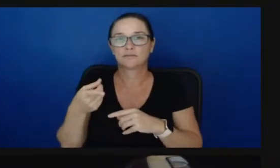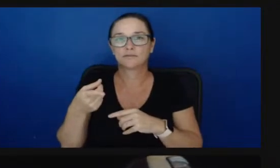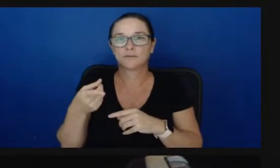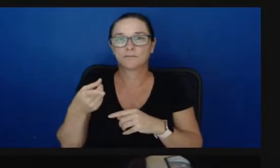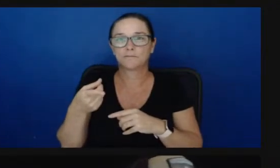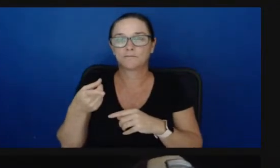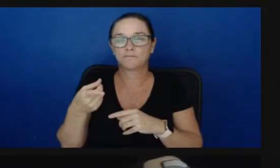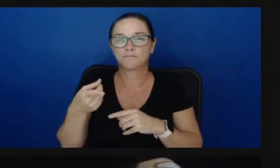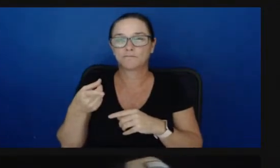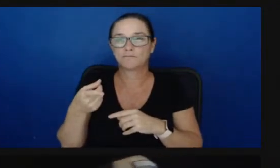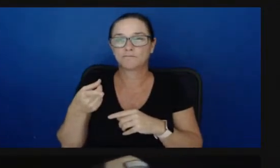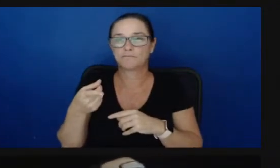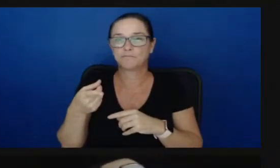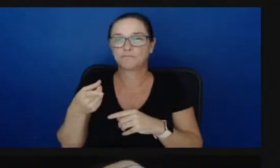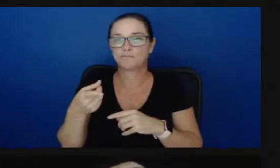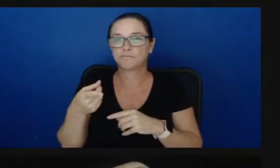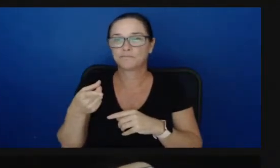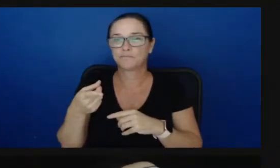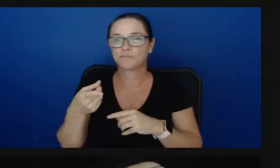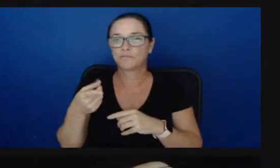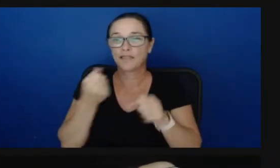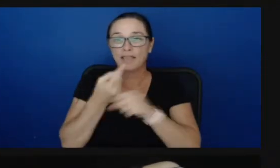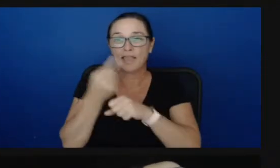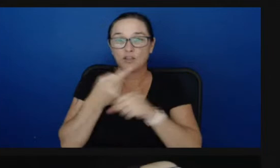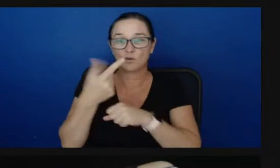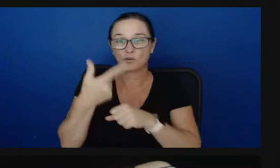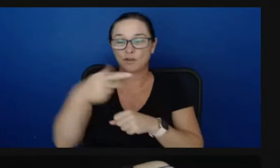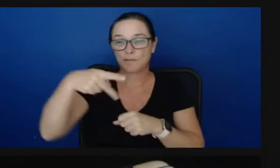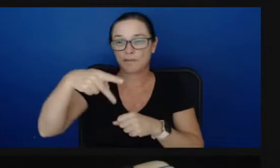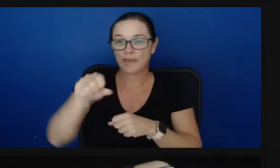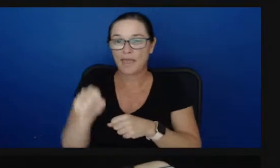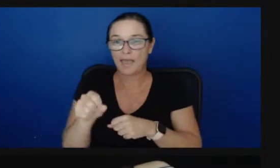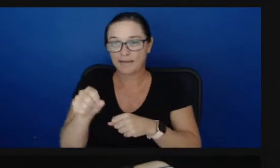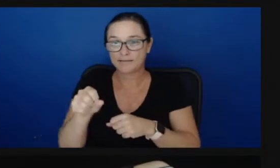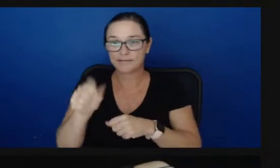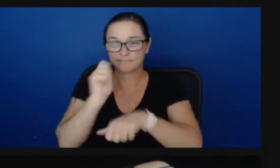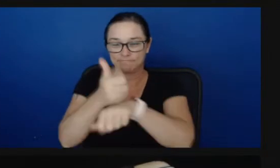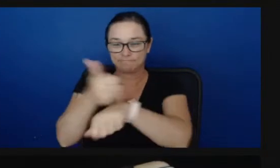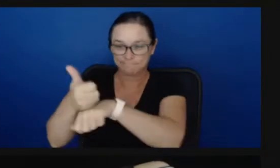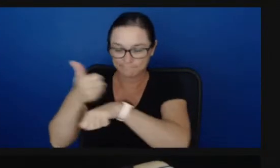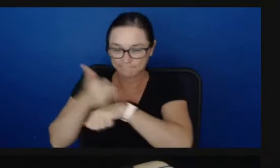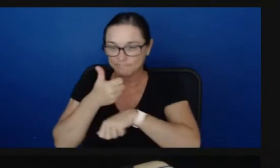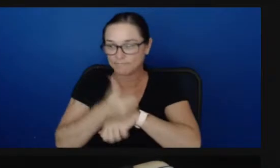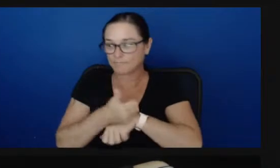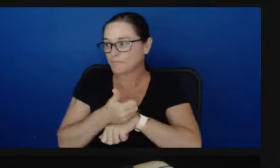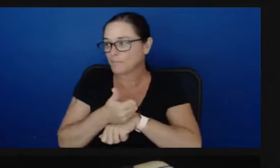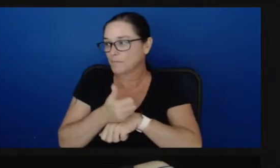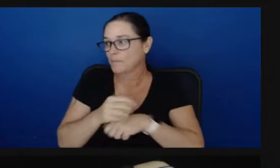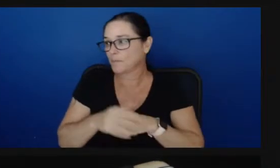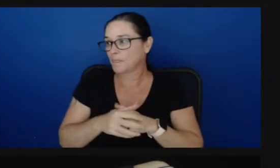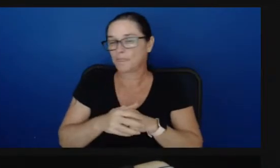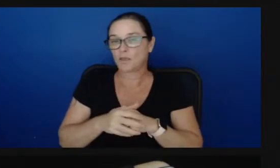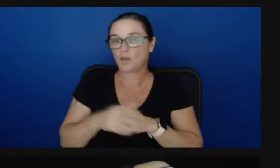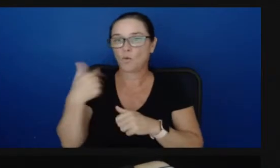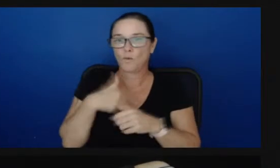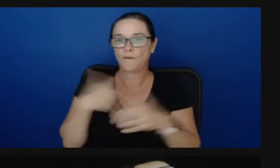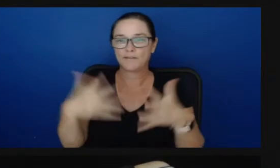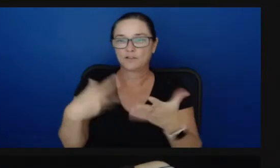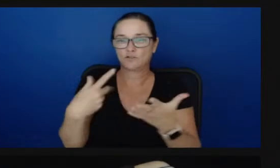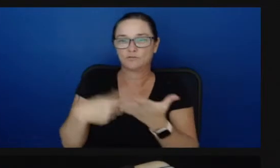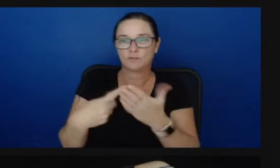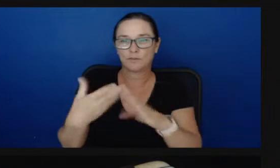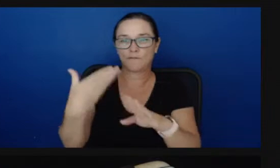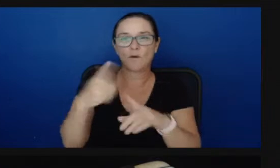here, the annual GPS campaign on Kilauea. We've covered this a little bit before, but they were still doing it in